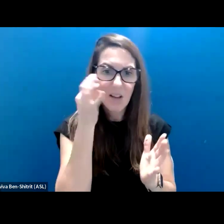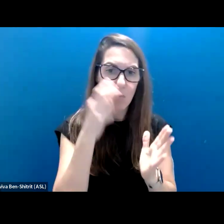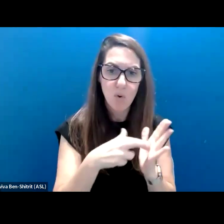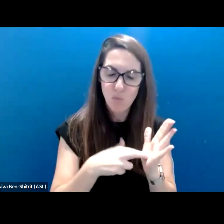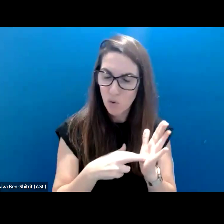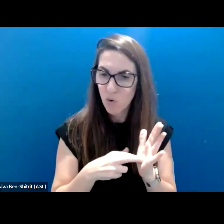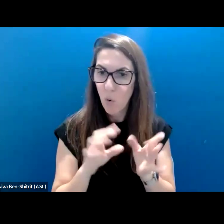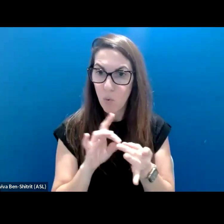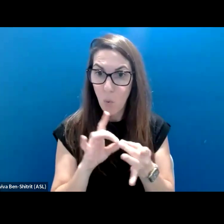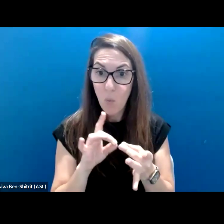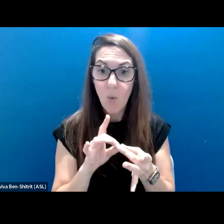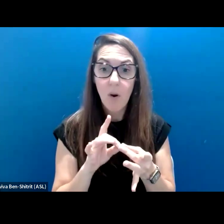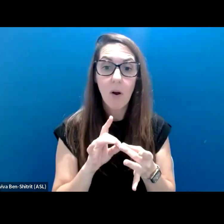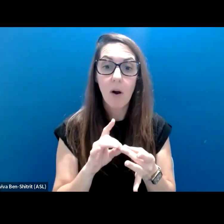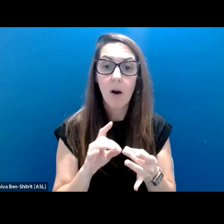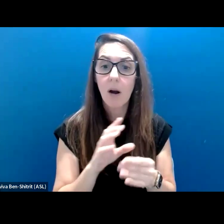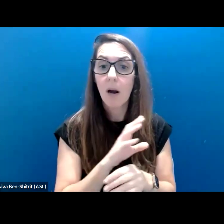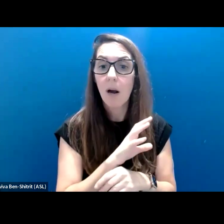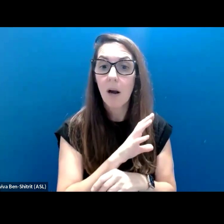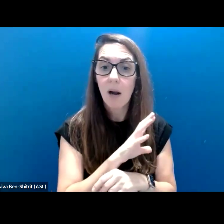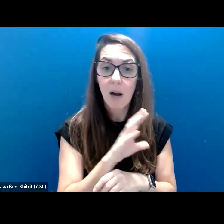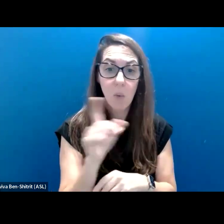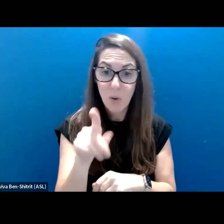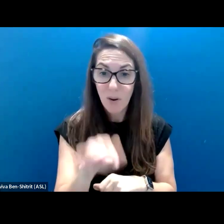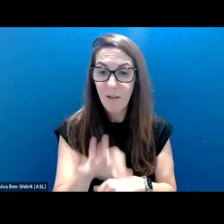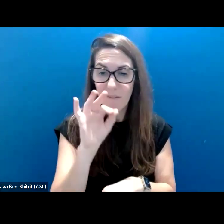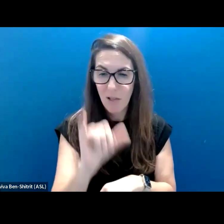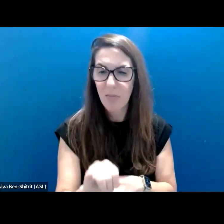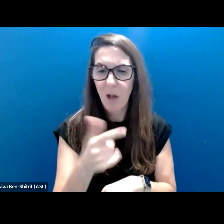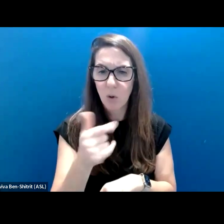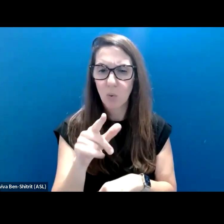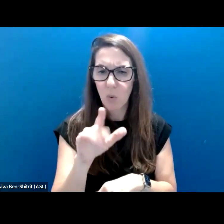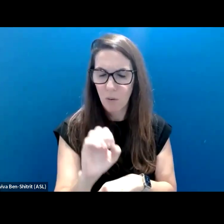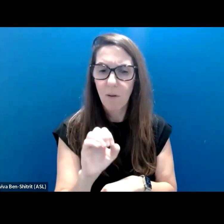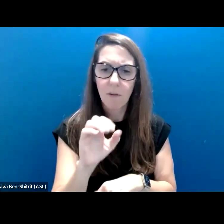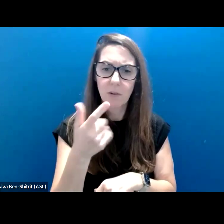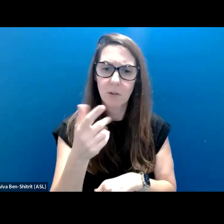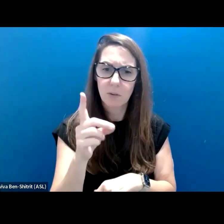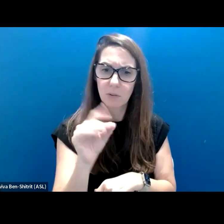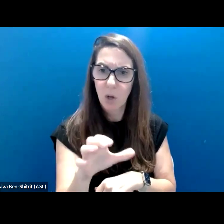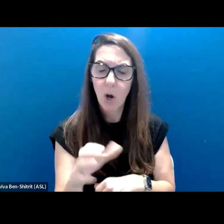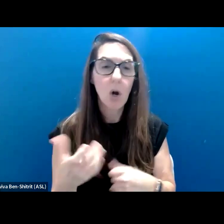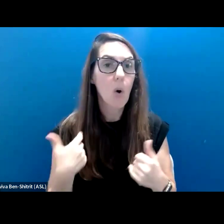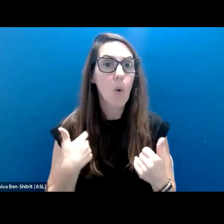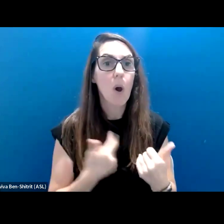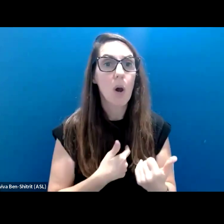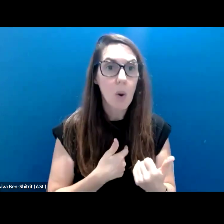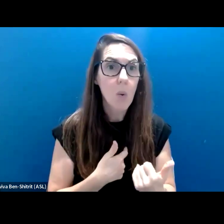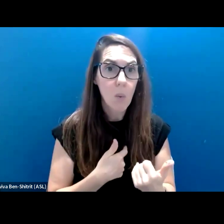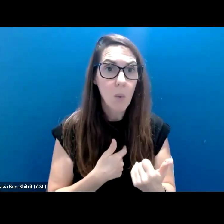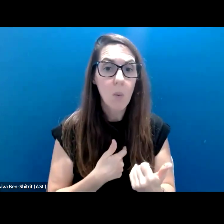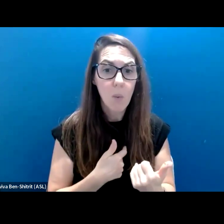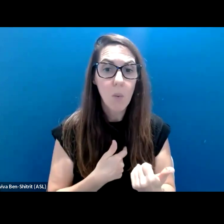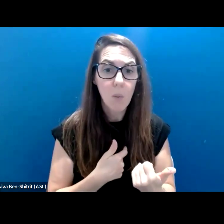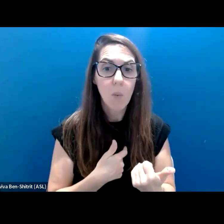with in the register with link to where you can find the Google Doc and how you can send it. Like basically we are doing what would be the equivalent of